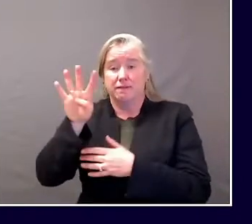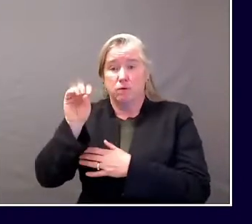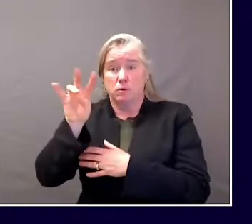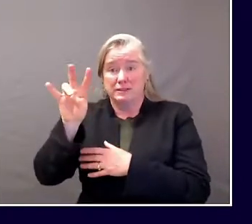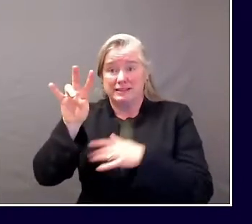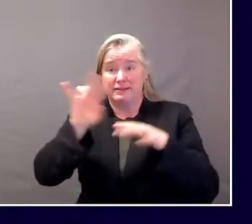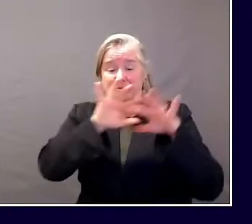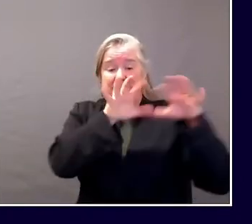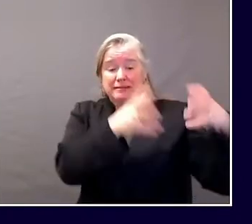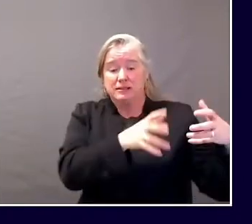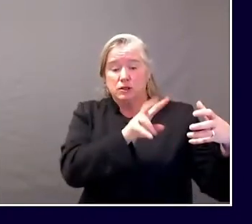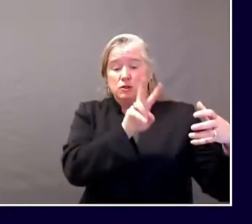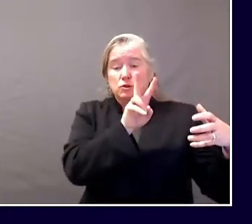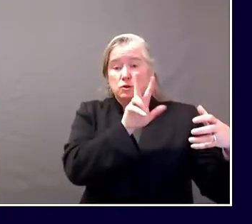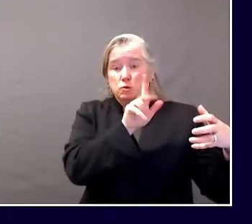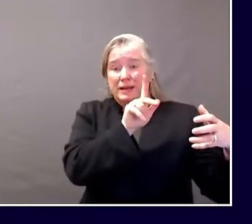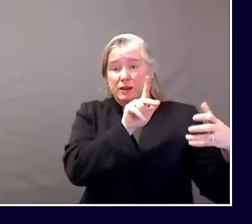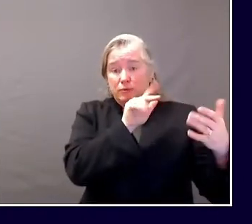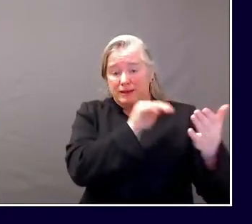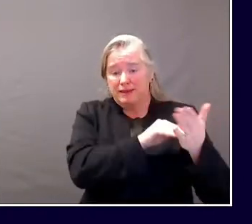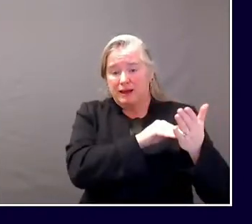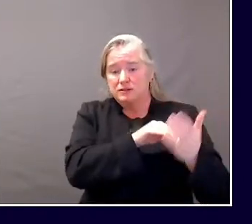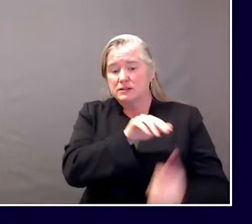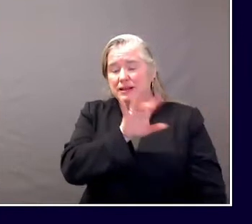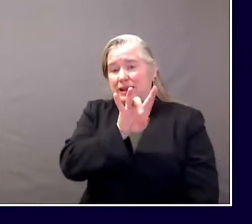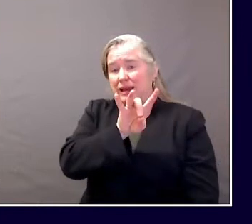23,803 are confirmed cases and